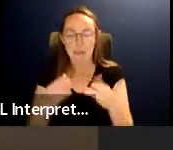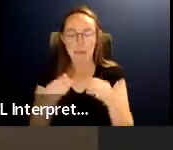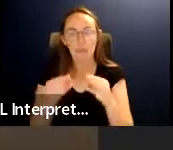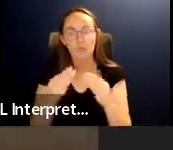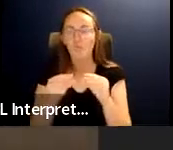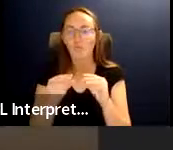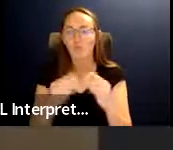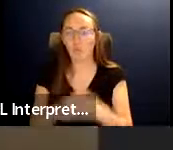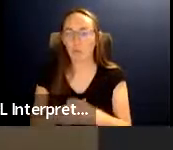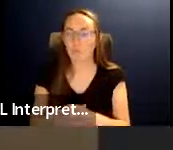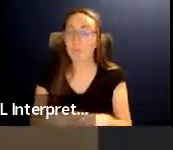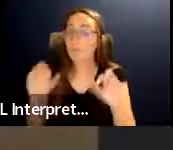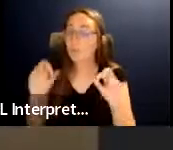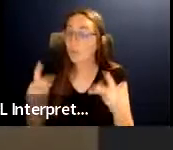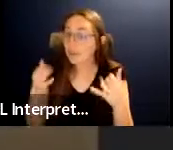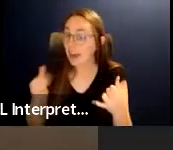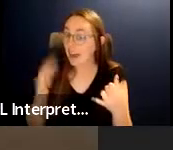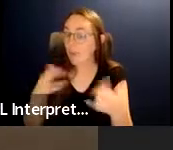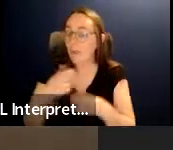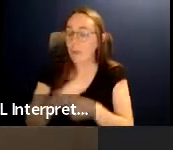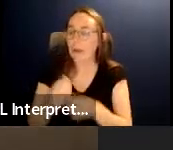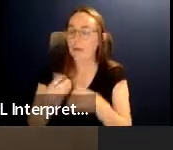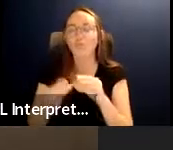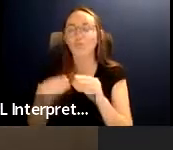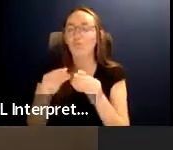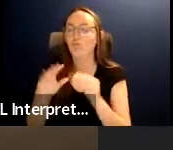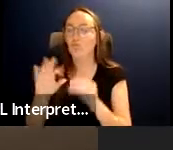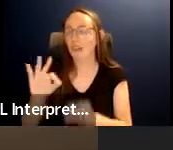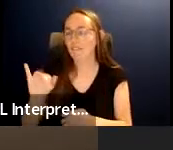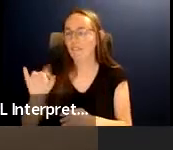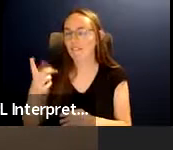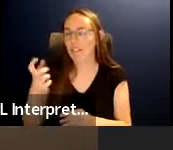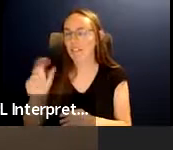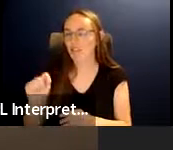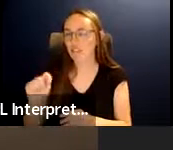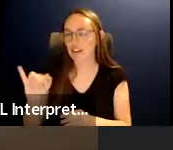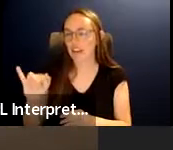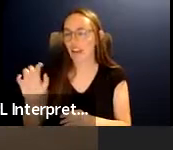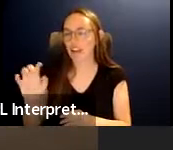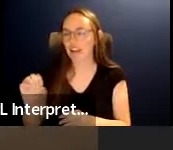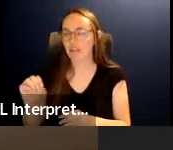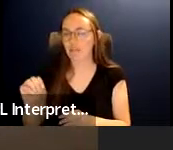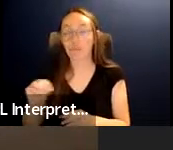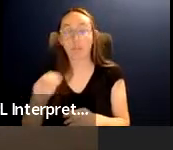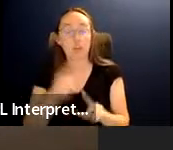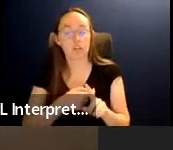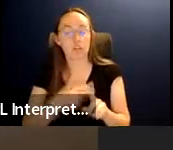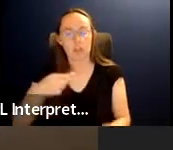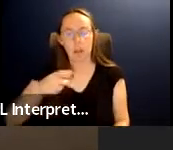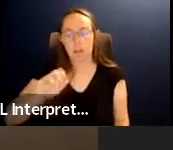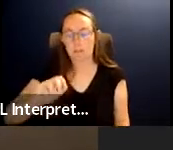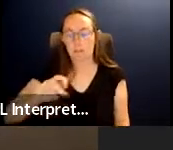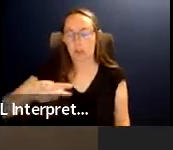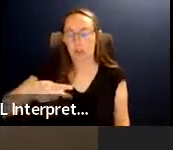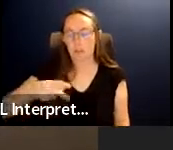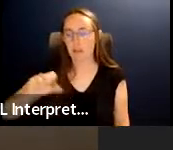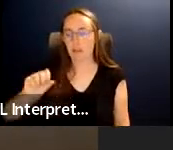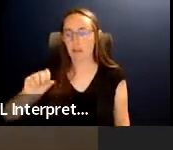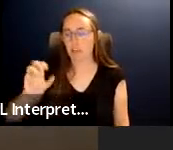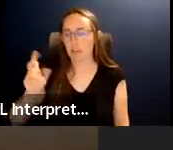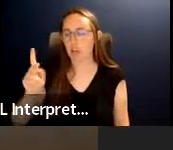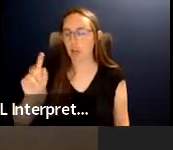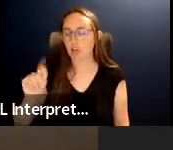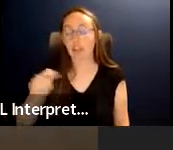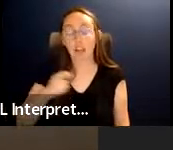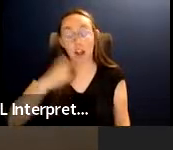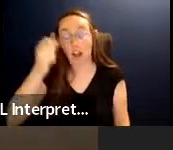All right, now we're going to make a little fidget item. So you're going to make a fidget item out of pop sockets, and I'm obsessed with these